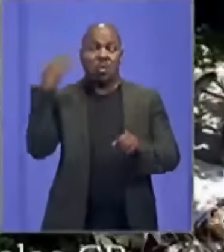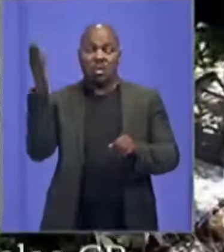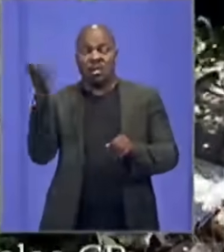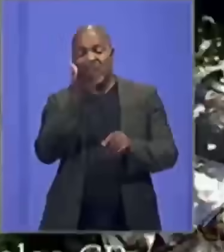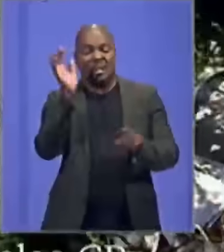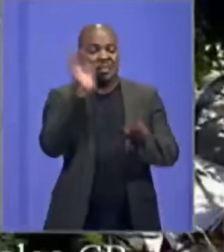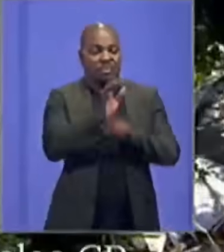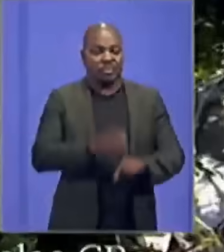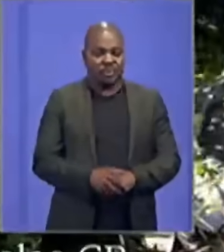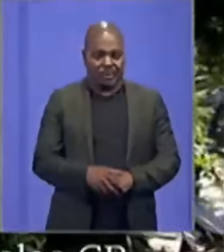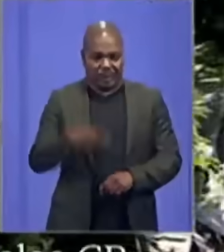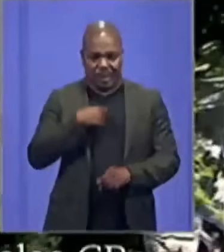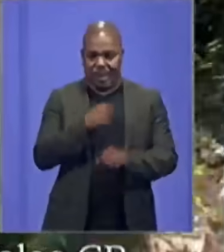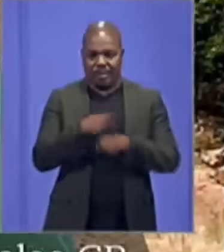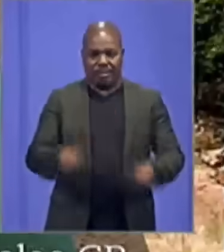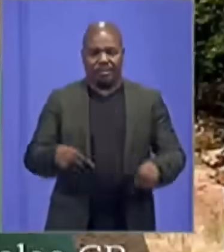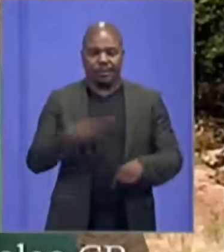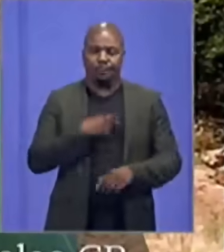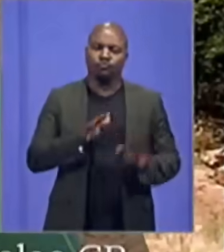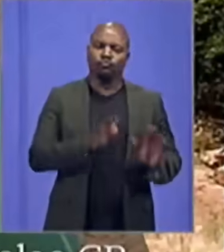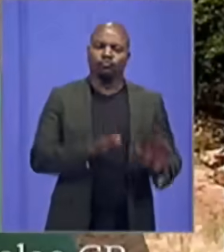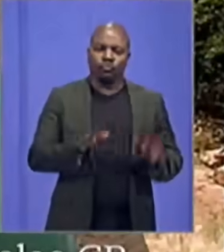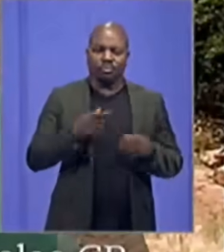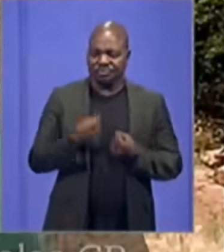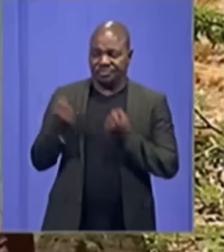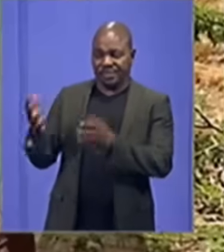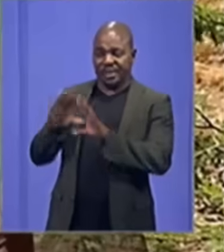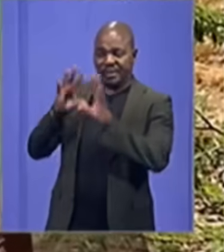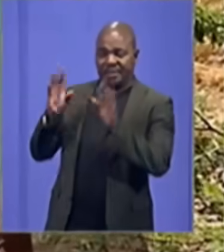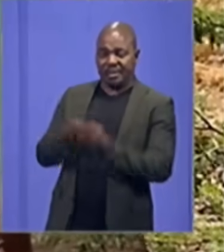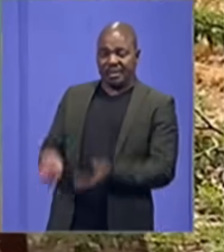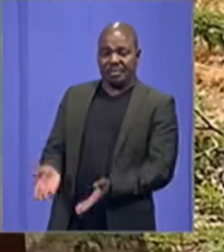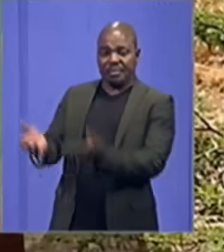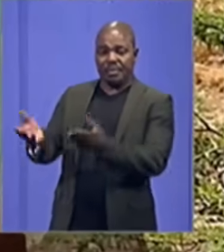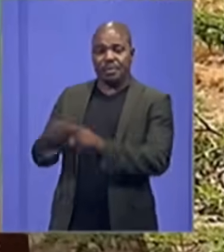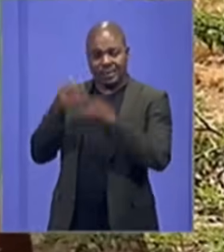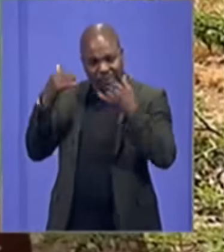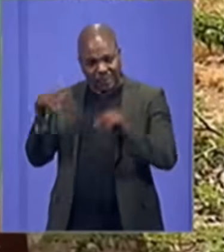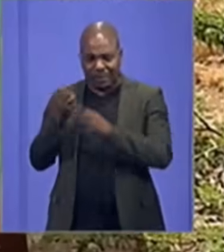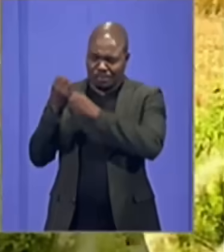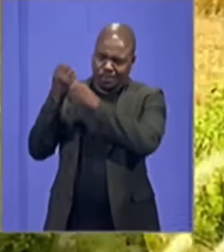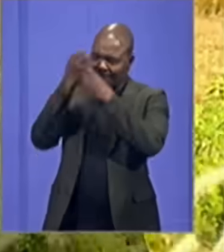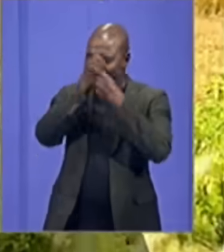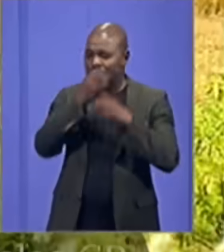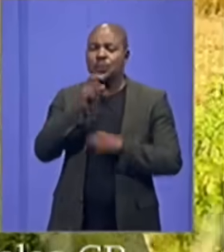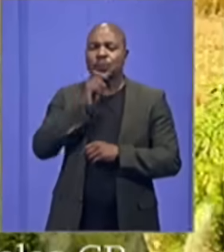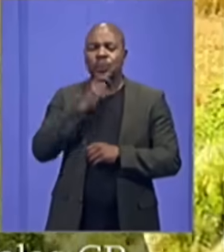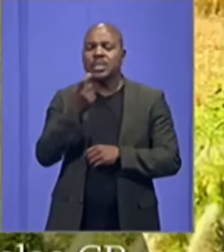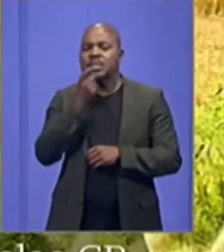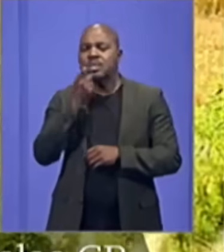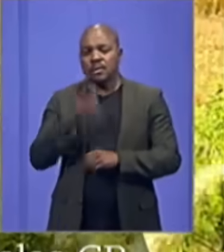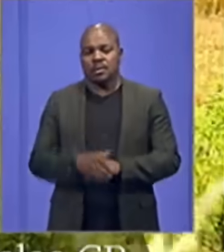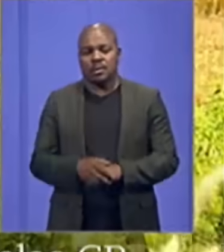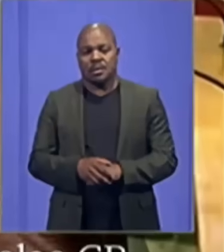fetileng. I was never afraid. I just kept my head cool. I gave them what they want, although they still keep on hitting me with rocks. Fela ga go itsege